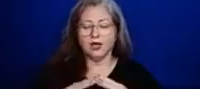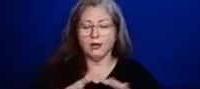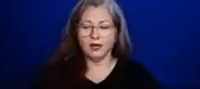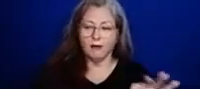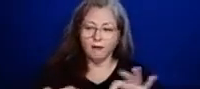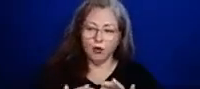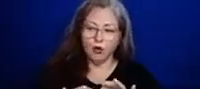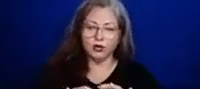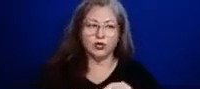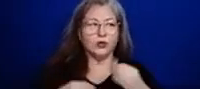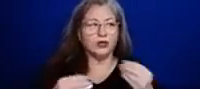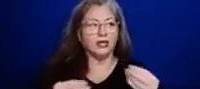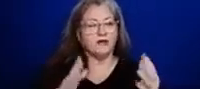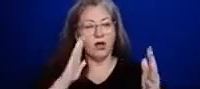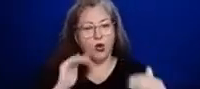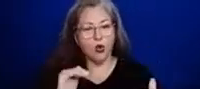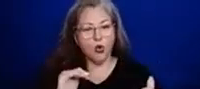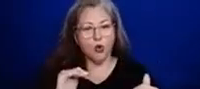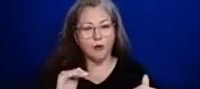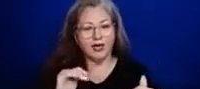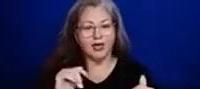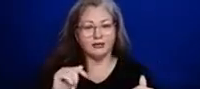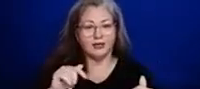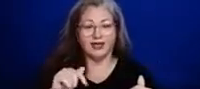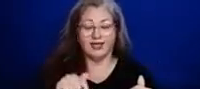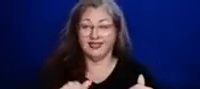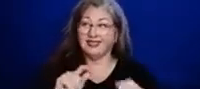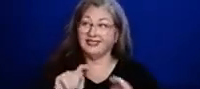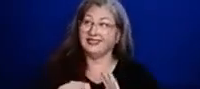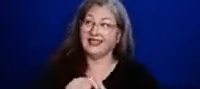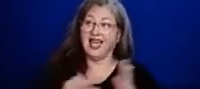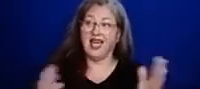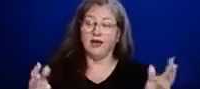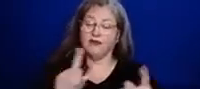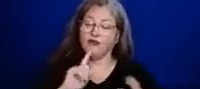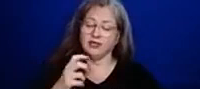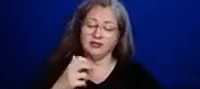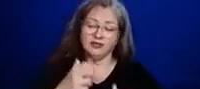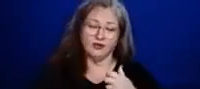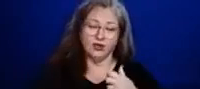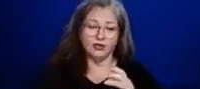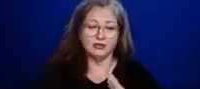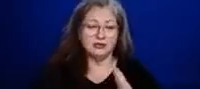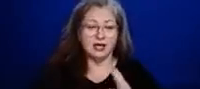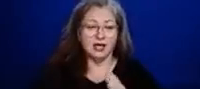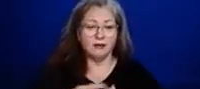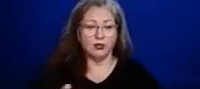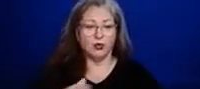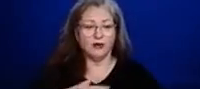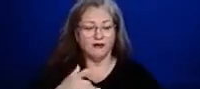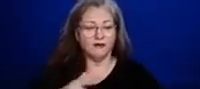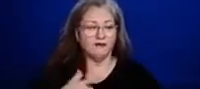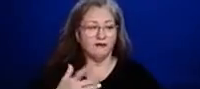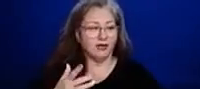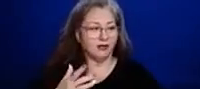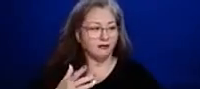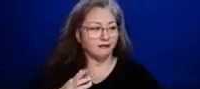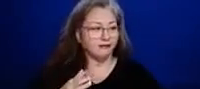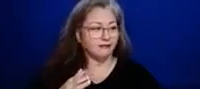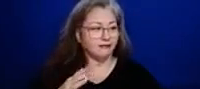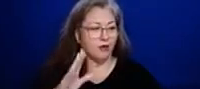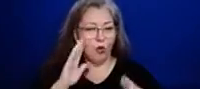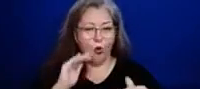so hopeful too. And these times are so difficult that sometimes you may just feel that it's hopeless, but it never